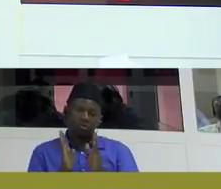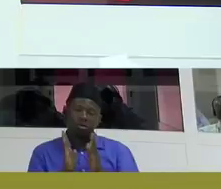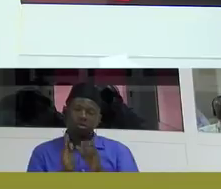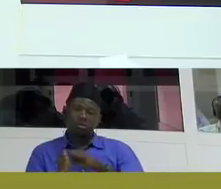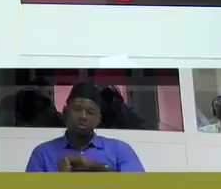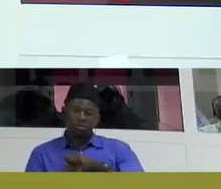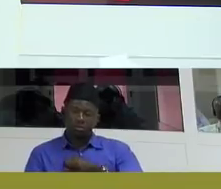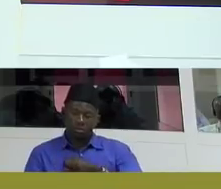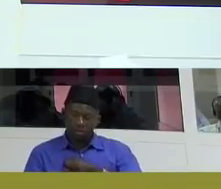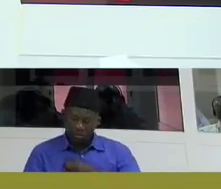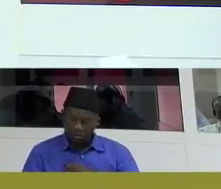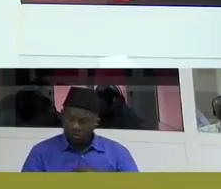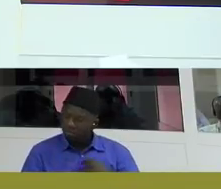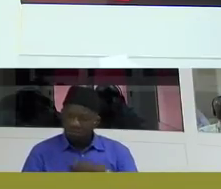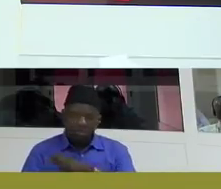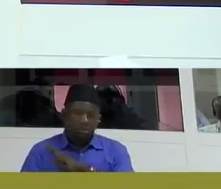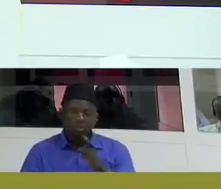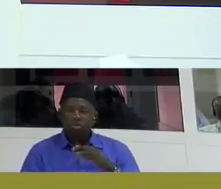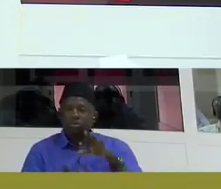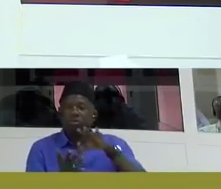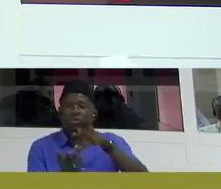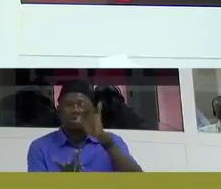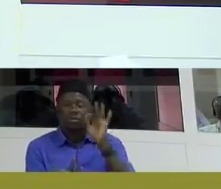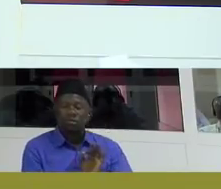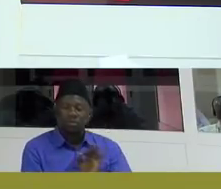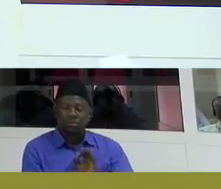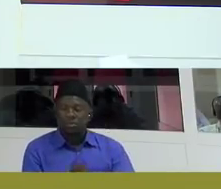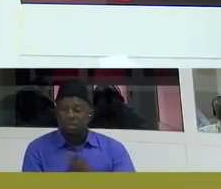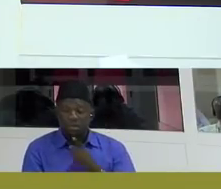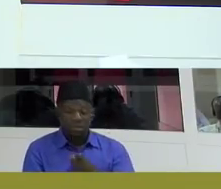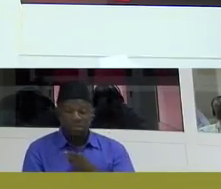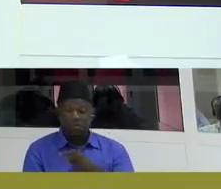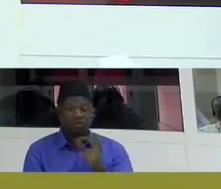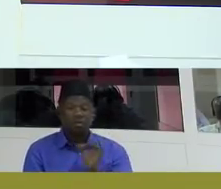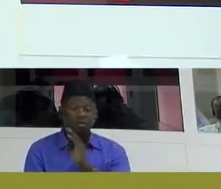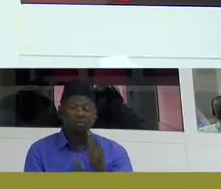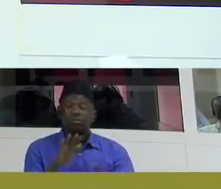I am not appointing, and this is very important,